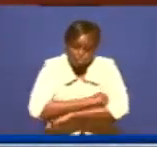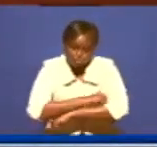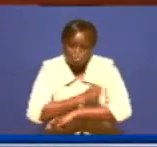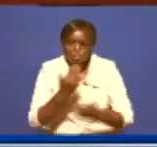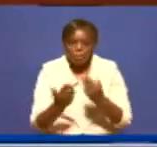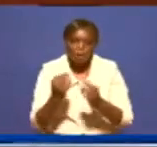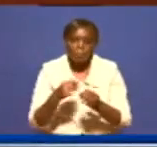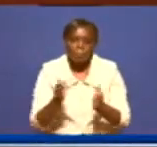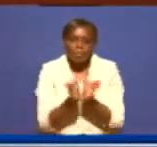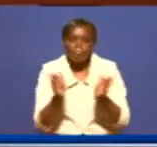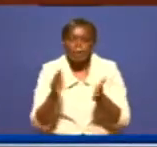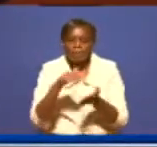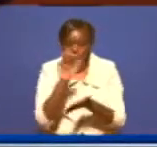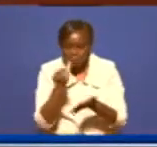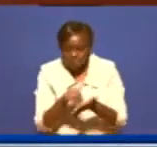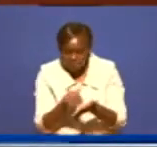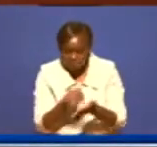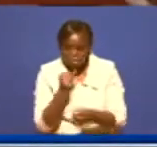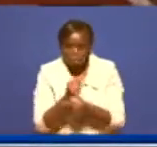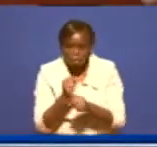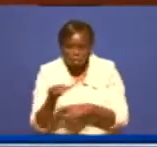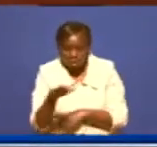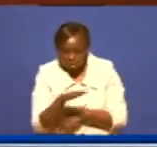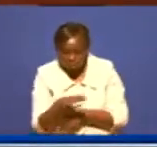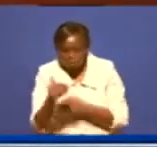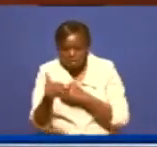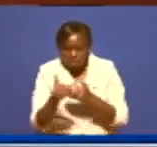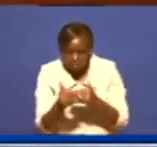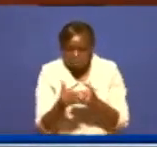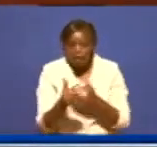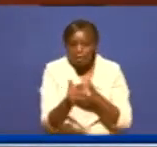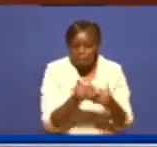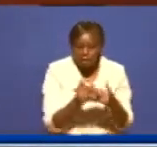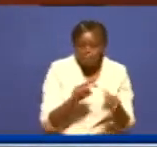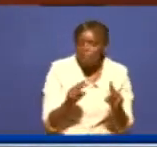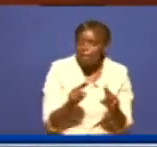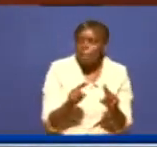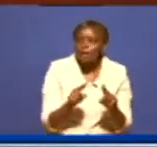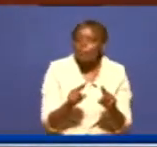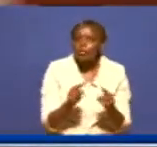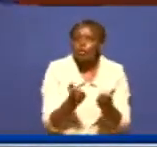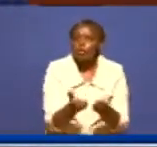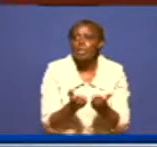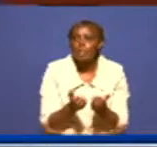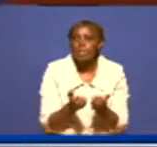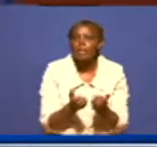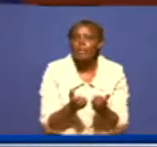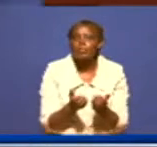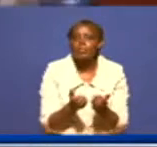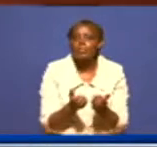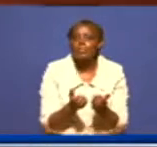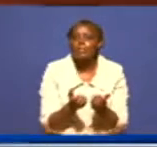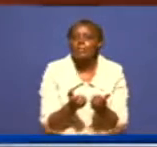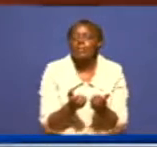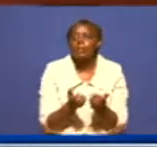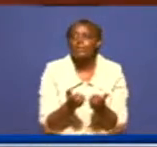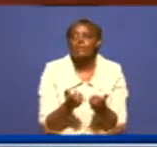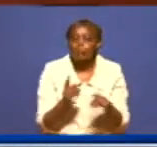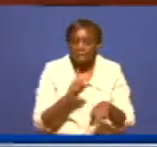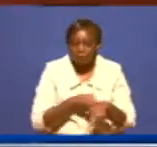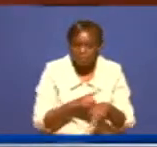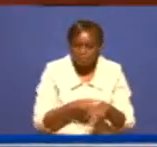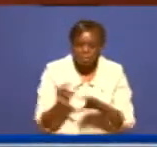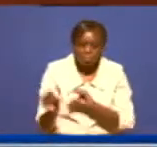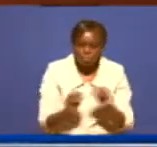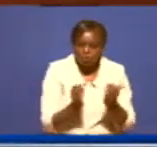other public facilities, to your workplace was very convenient. But you will need, Madam Speaker, an adequate time, so that even if you have to move